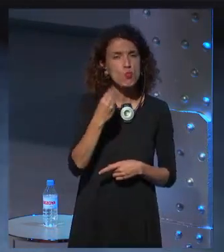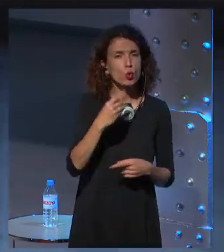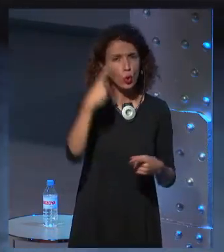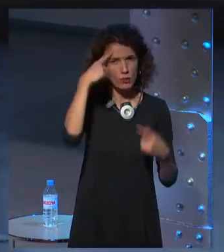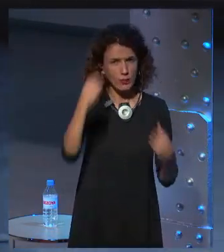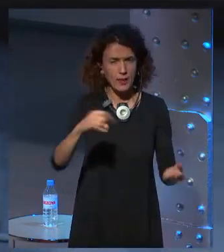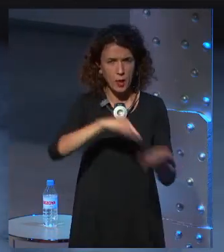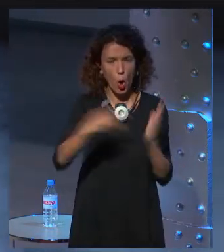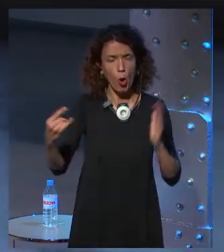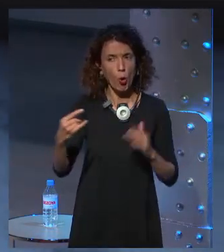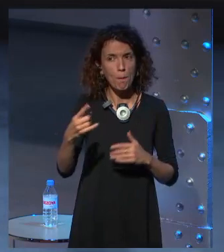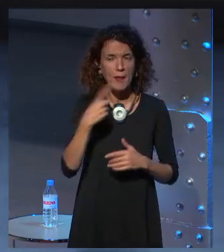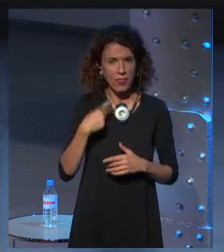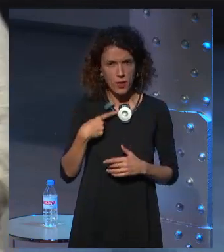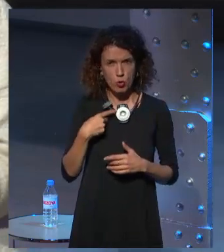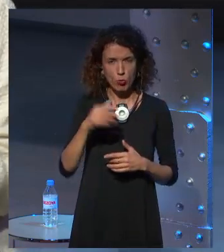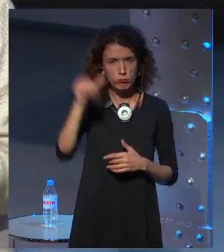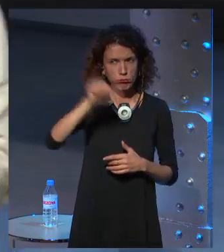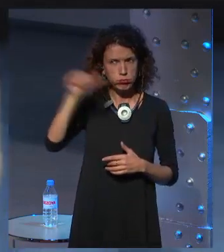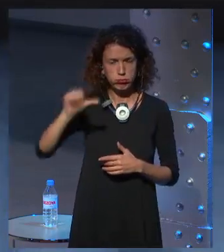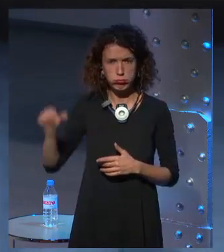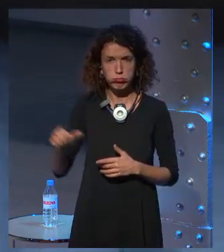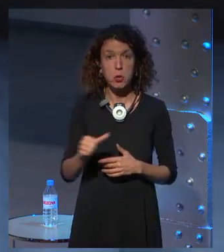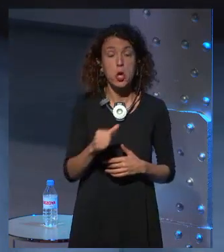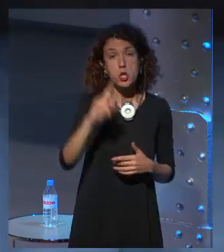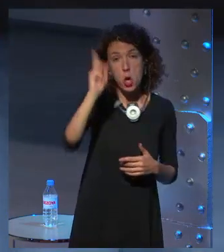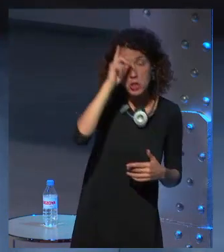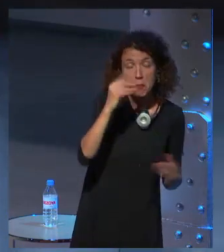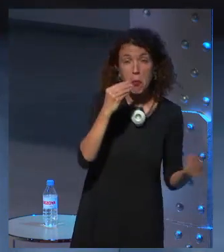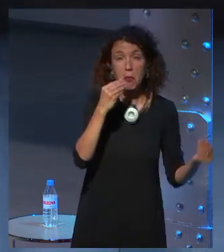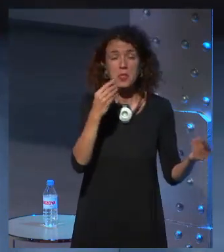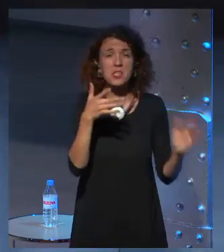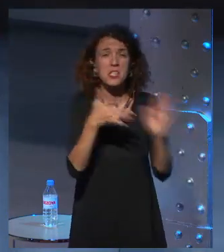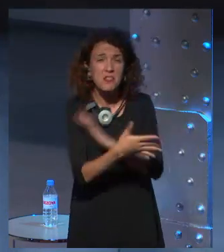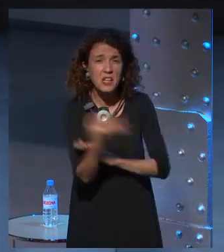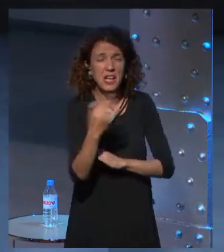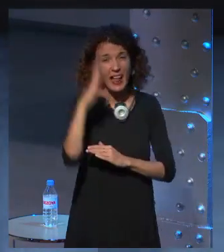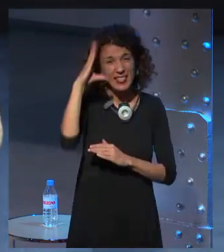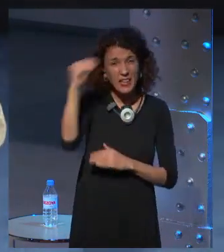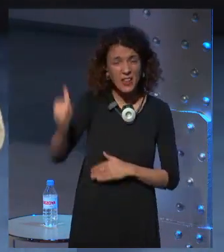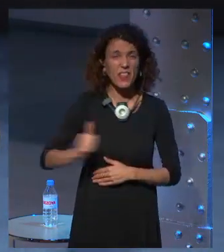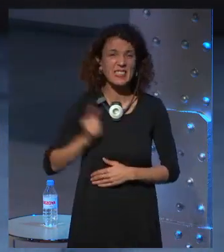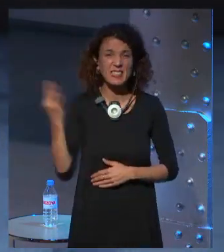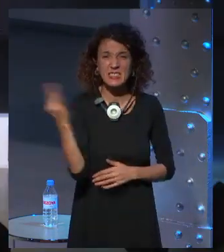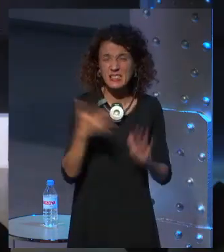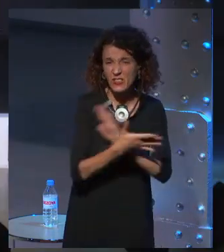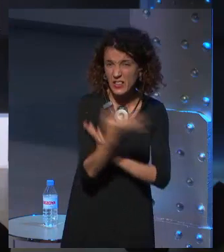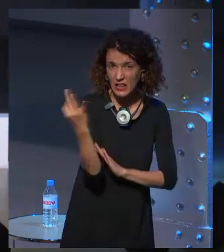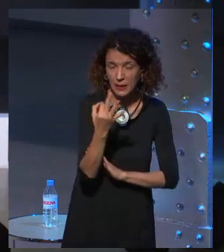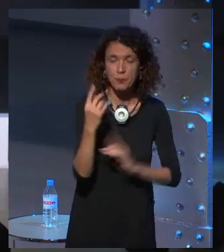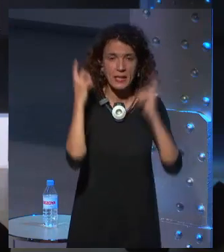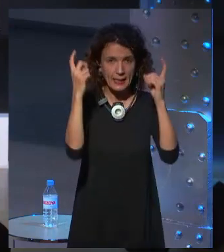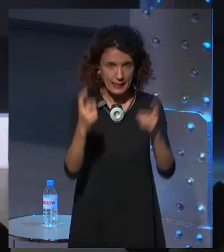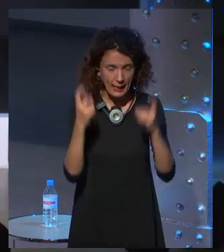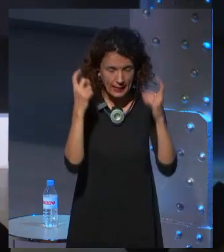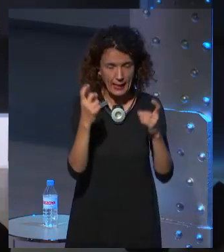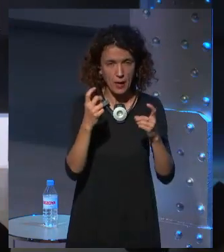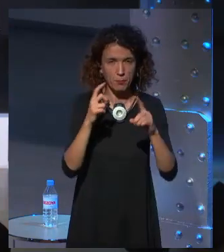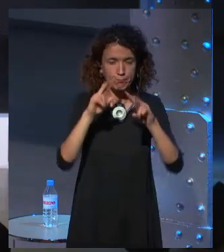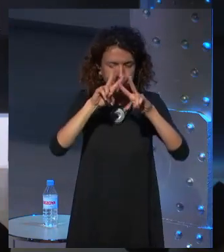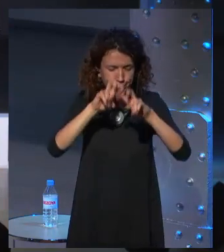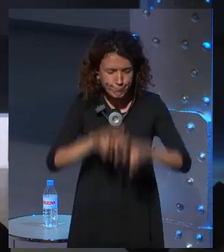know what artificial intelligence is. And I don't really know how it's going to impact. So let's take a deeper dive into artificial intelligence. At